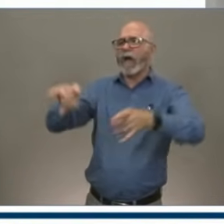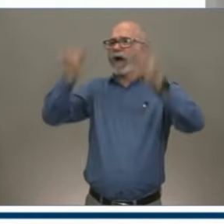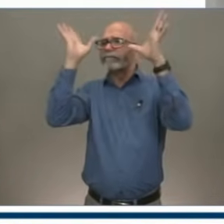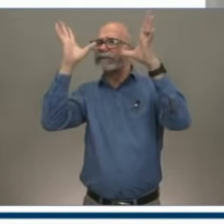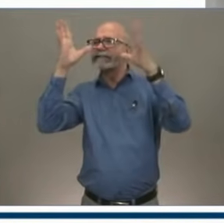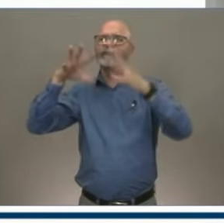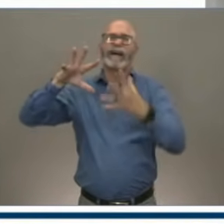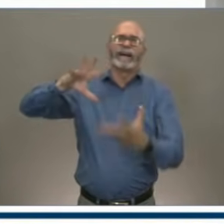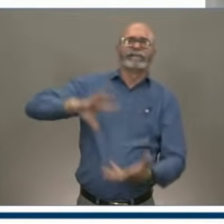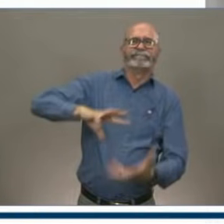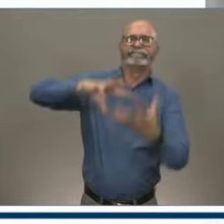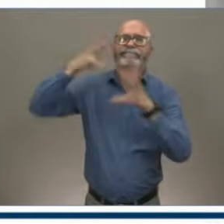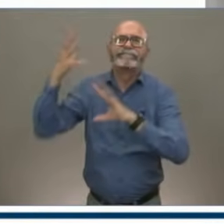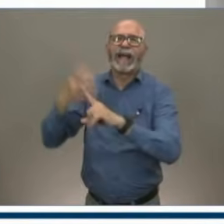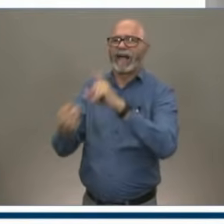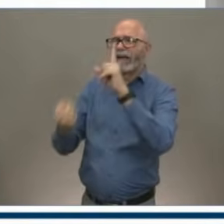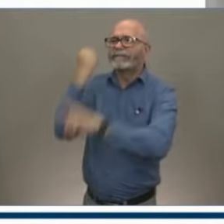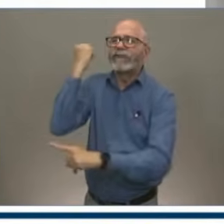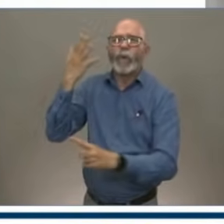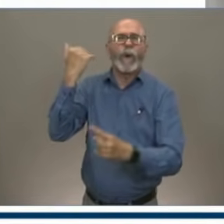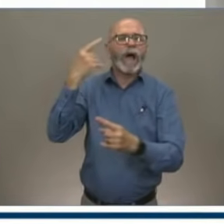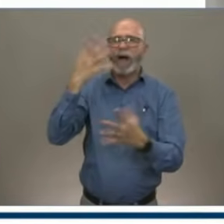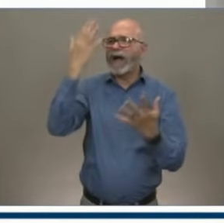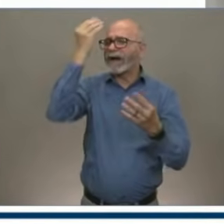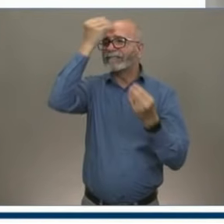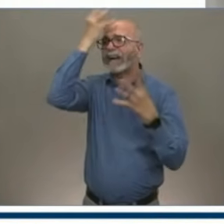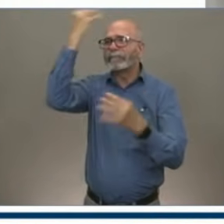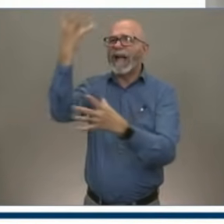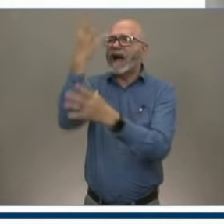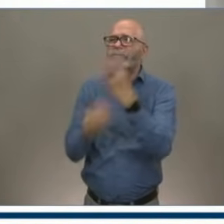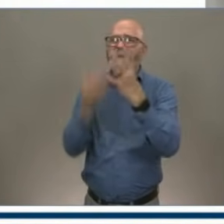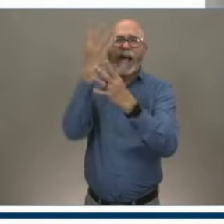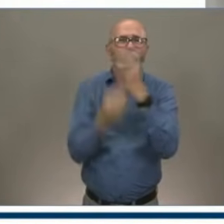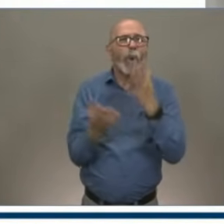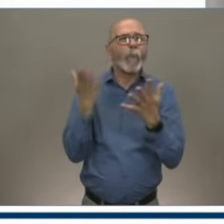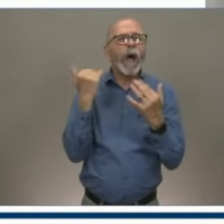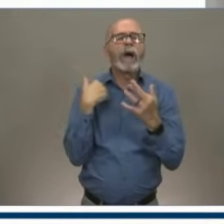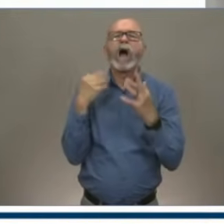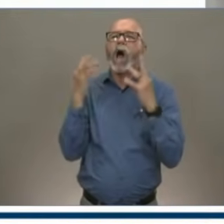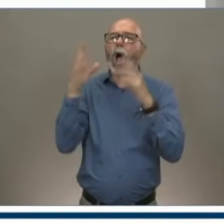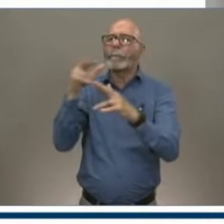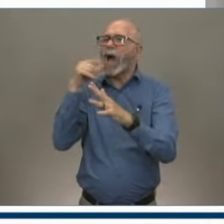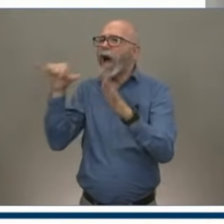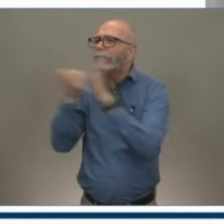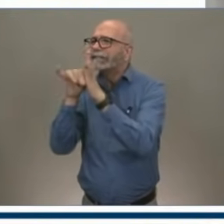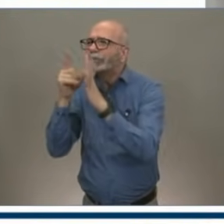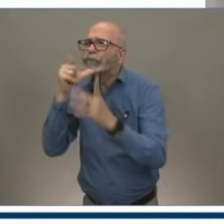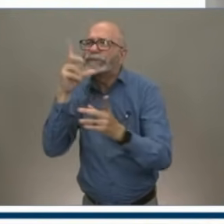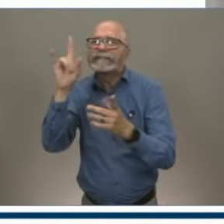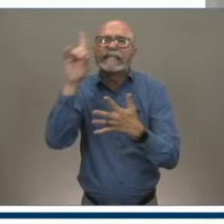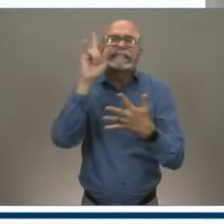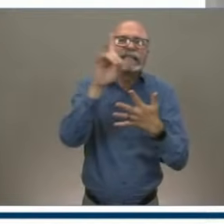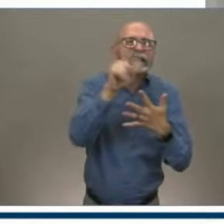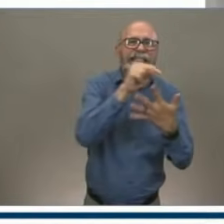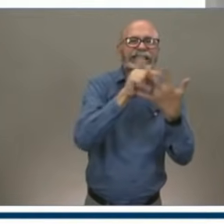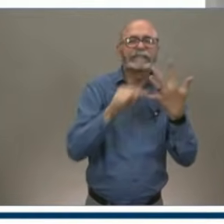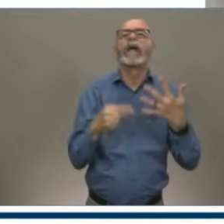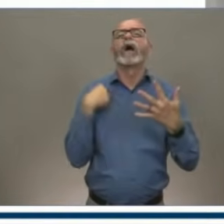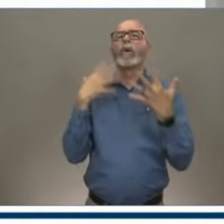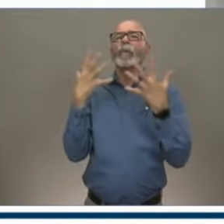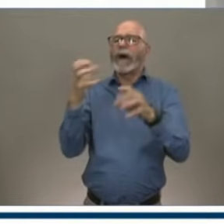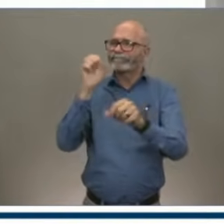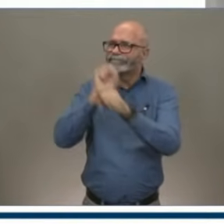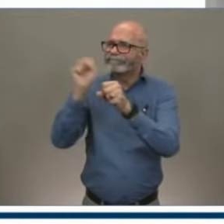identify gaps in our system so that we can work with our partners inside and outside of government to